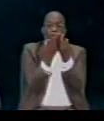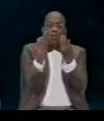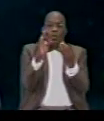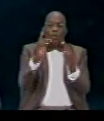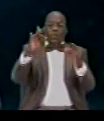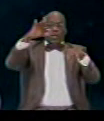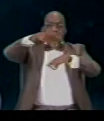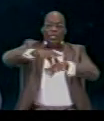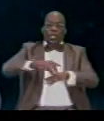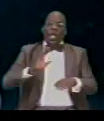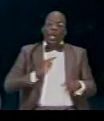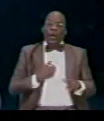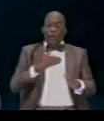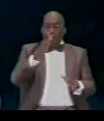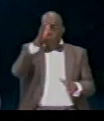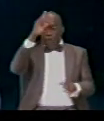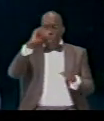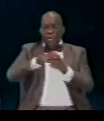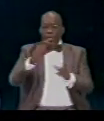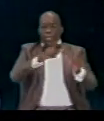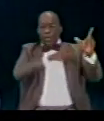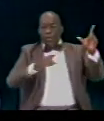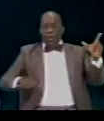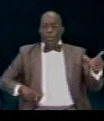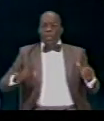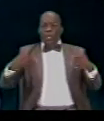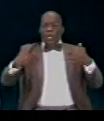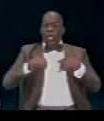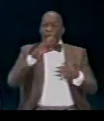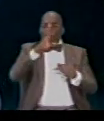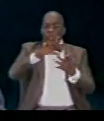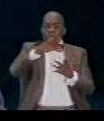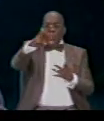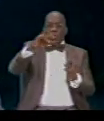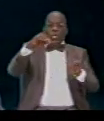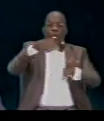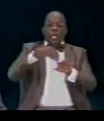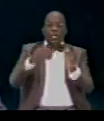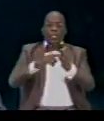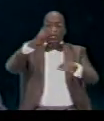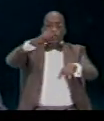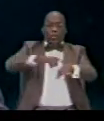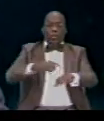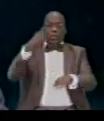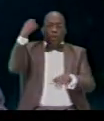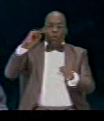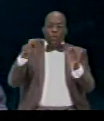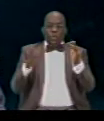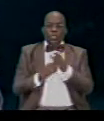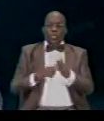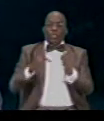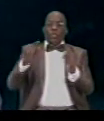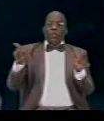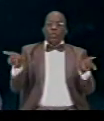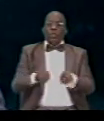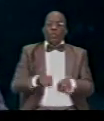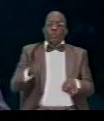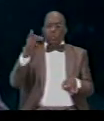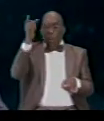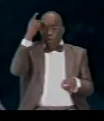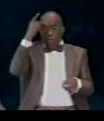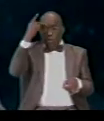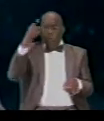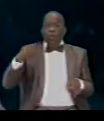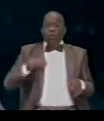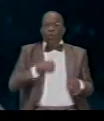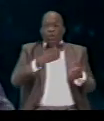Covenant of GCK, at this time as a global icon for this same purpose. We want to pray that the Lord